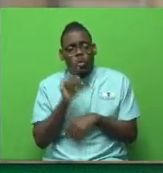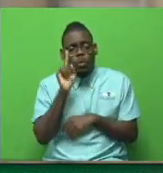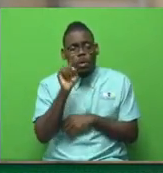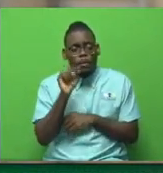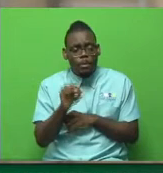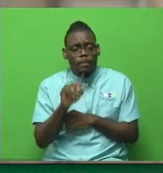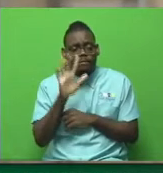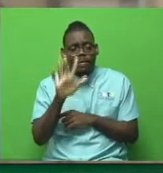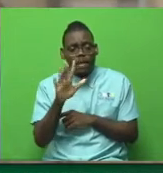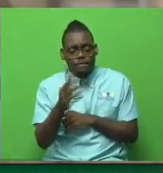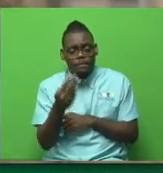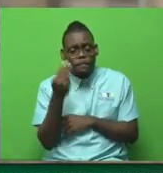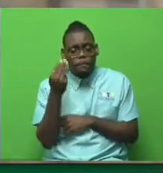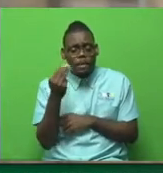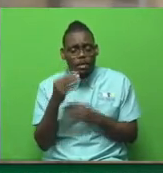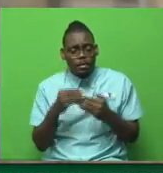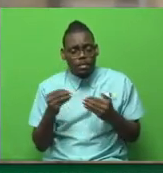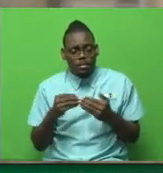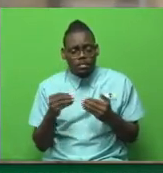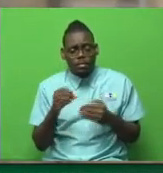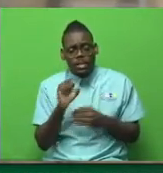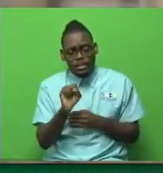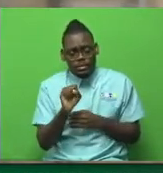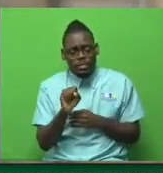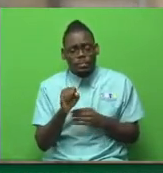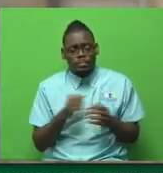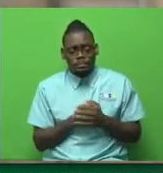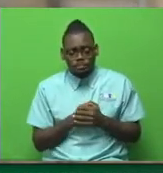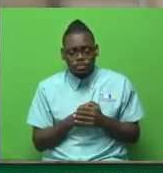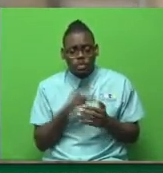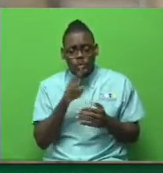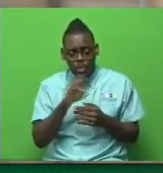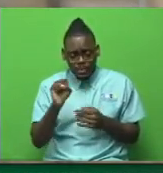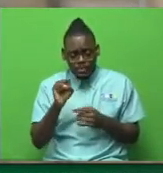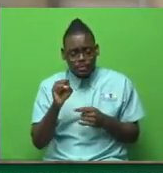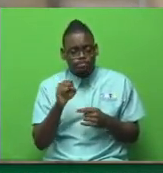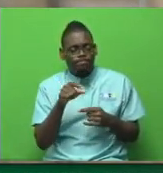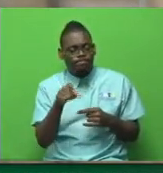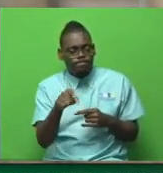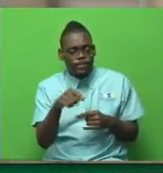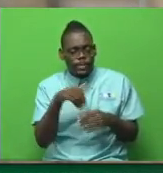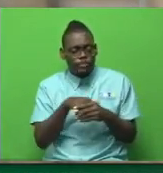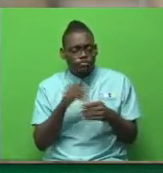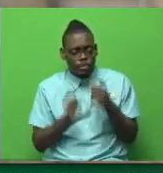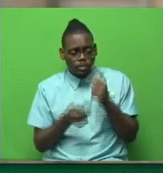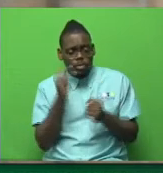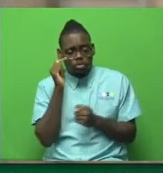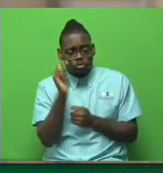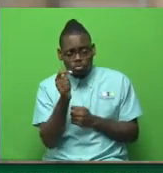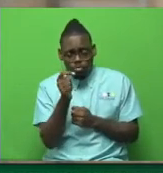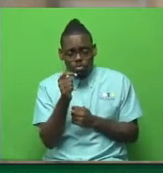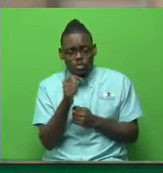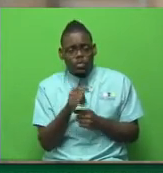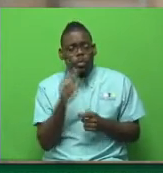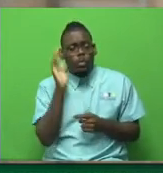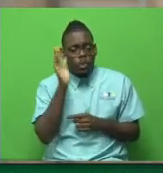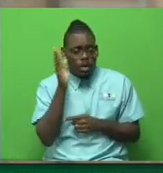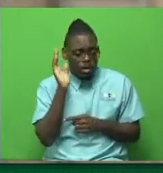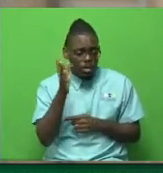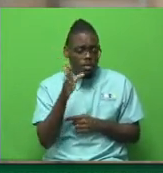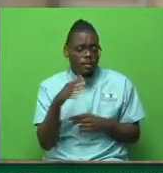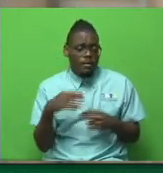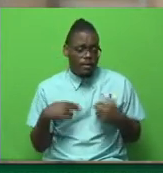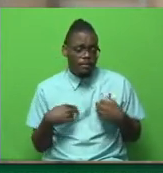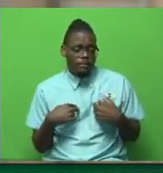that is foreign direct investment in Trinidad and Tobago aims to establish facilities to produce polyethylene and